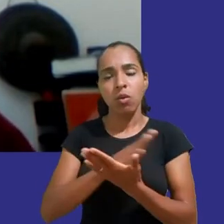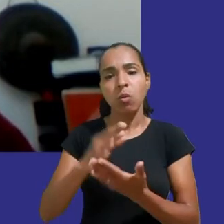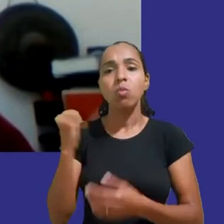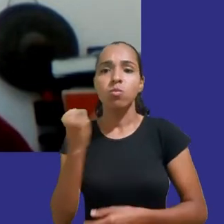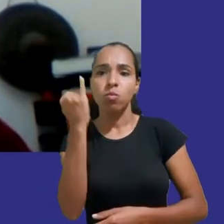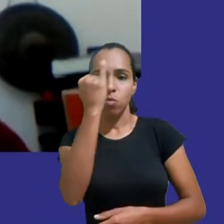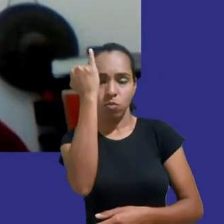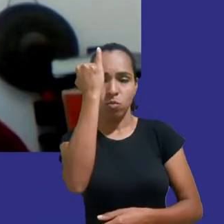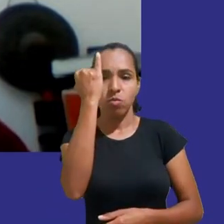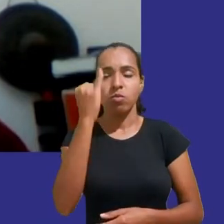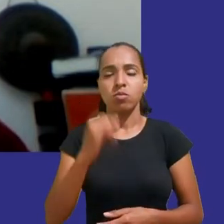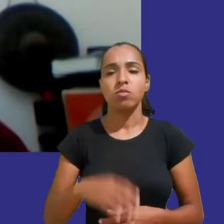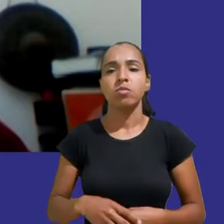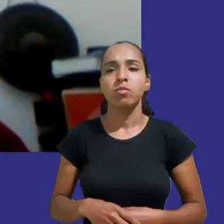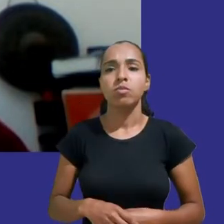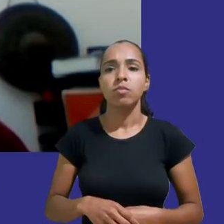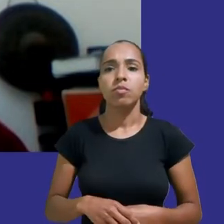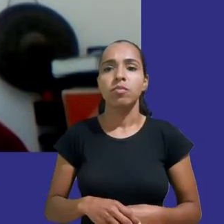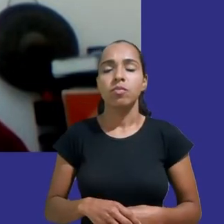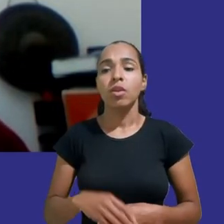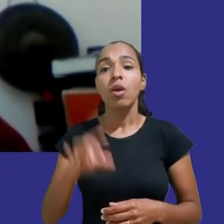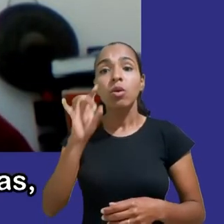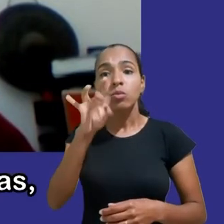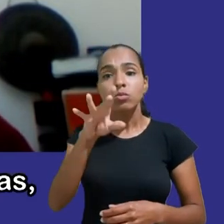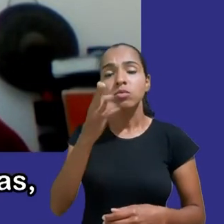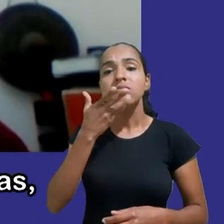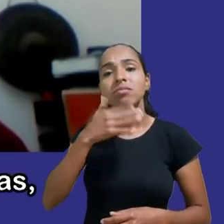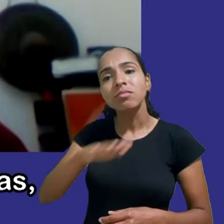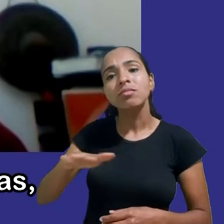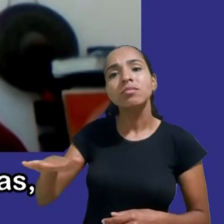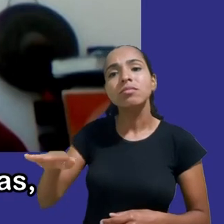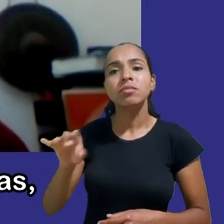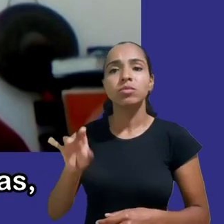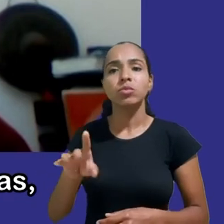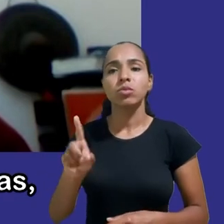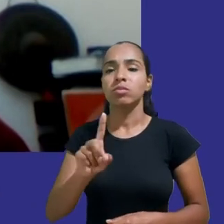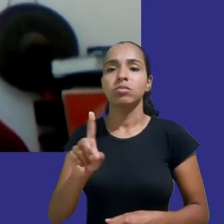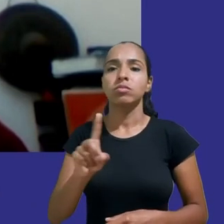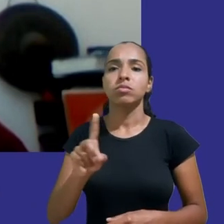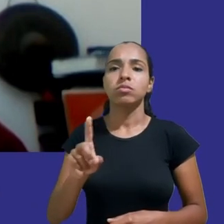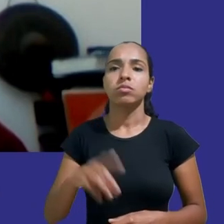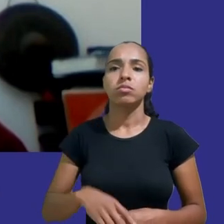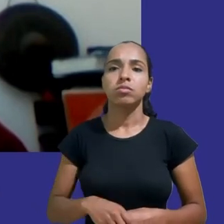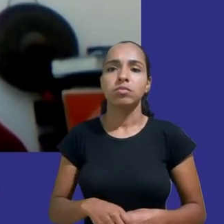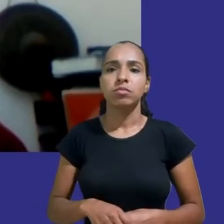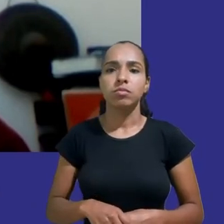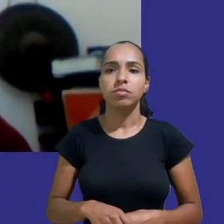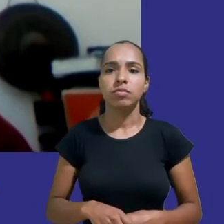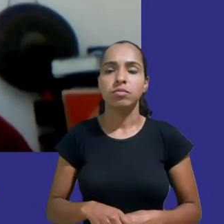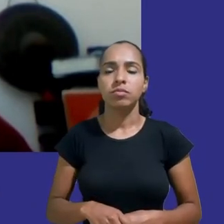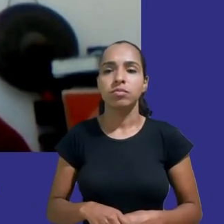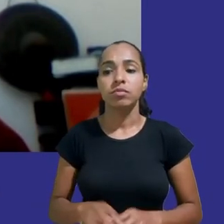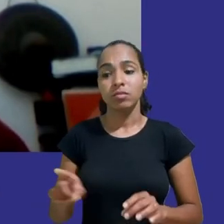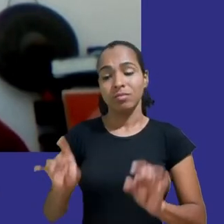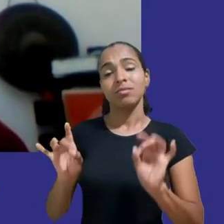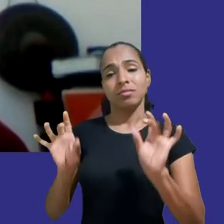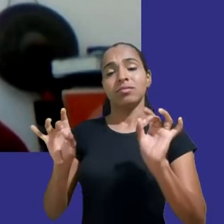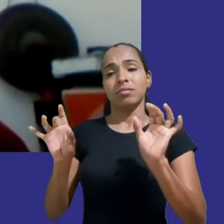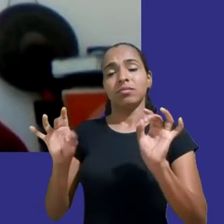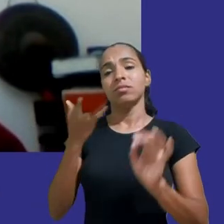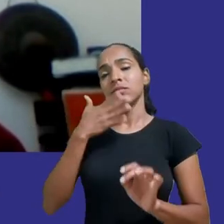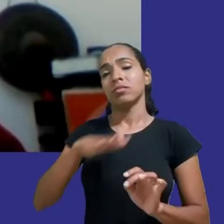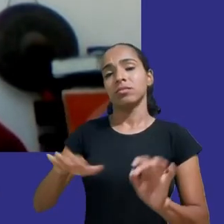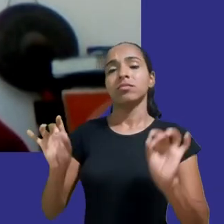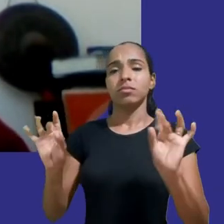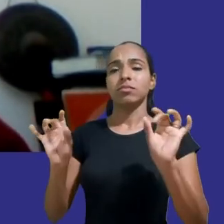from how to legally collect data and that's not just talking about children where again the GDPR gives special protection to